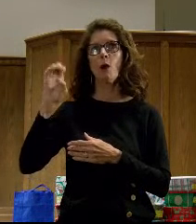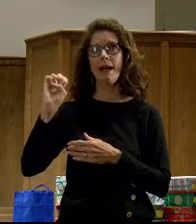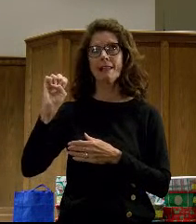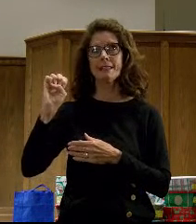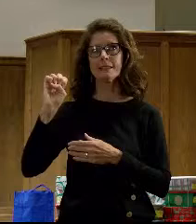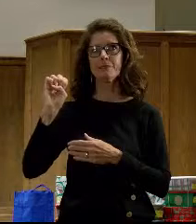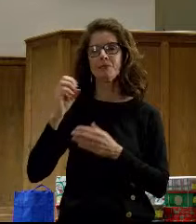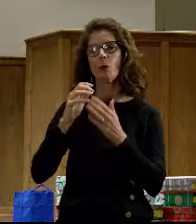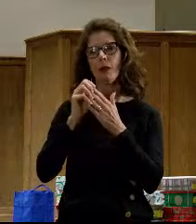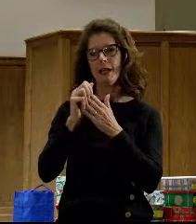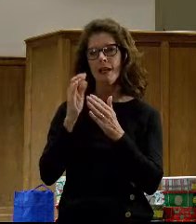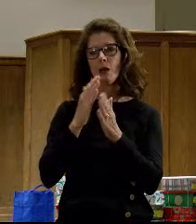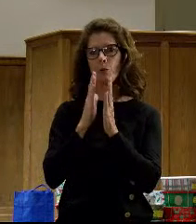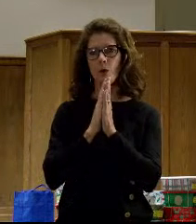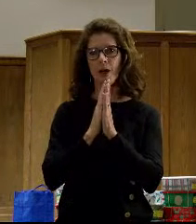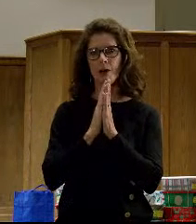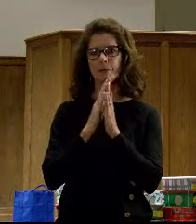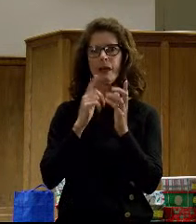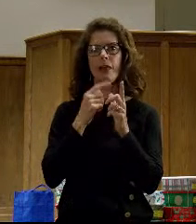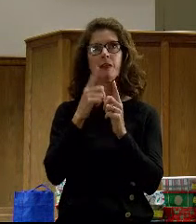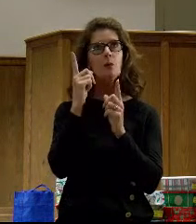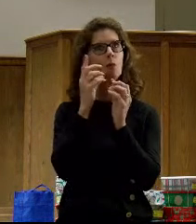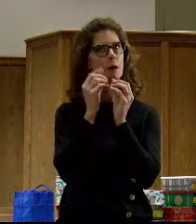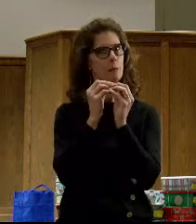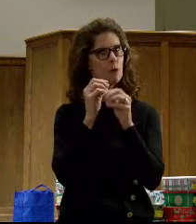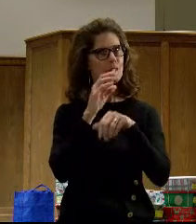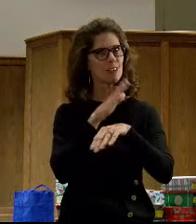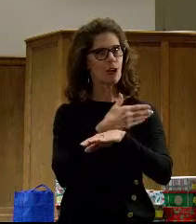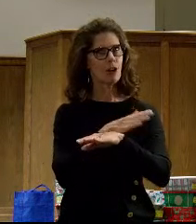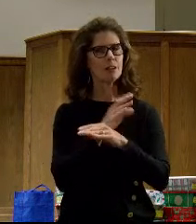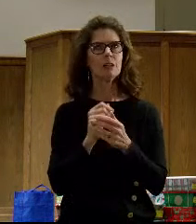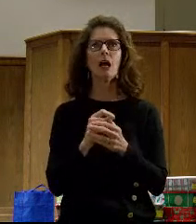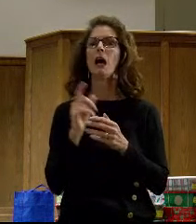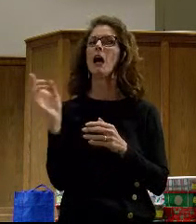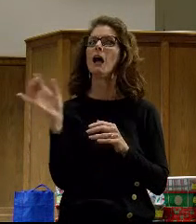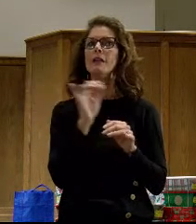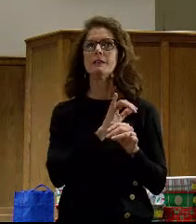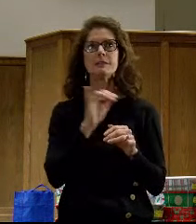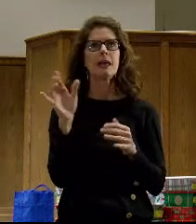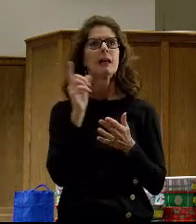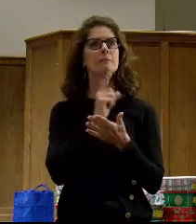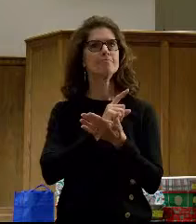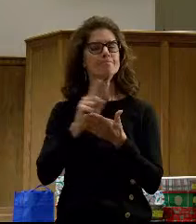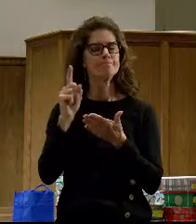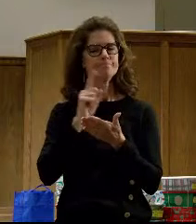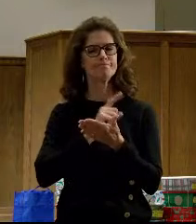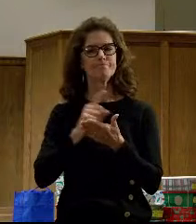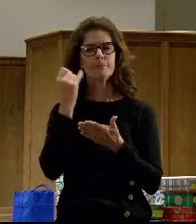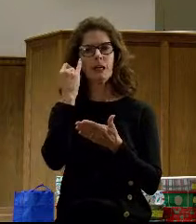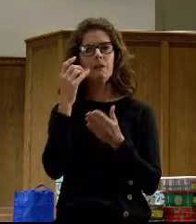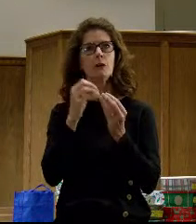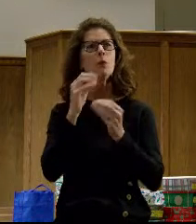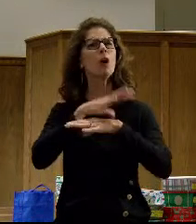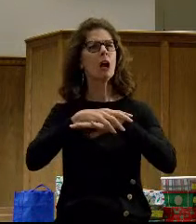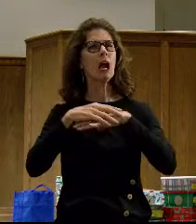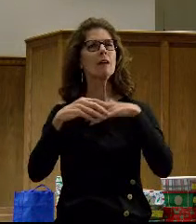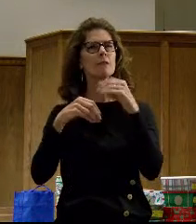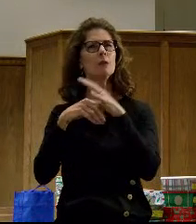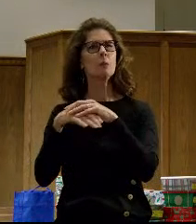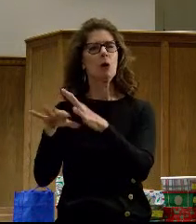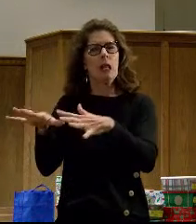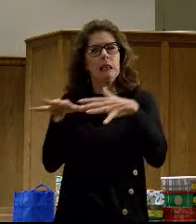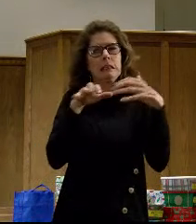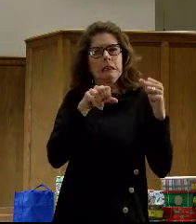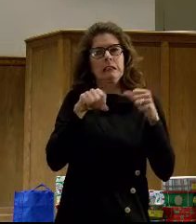that prayer, we'll sing one more song. And as we do each week, we want to invite those of you who feel more comfortable leaving during